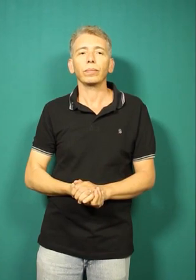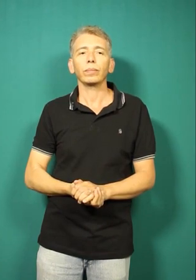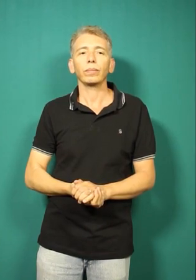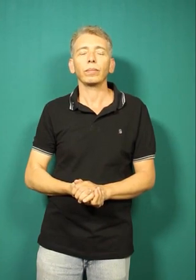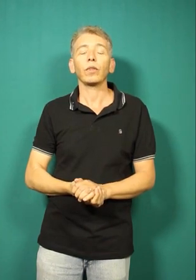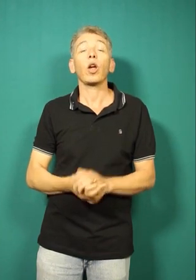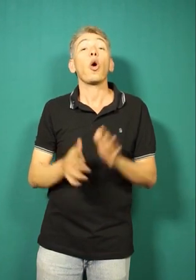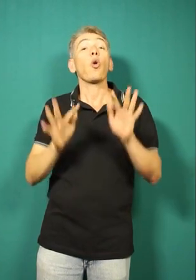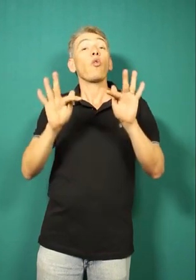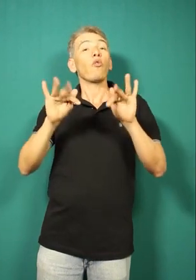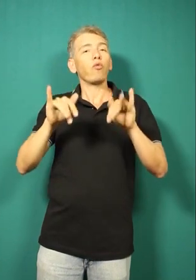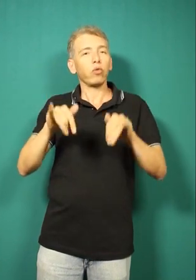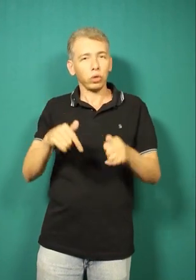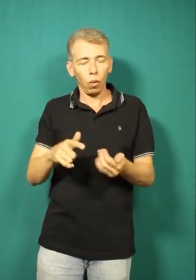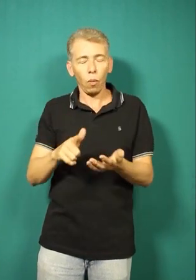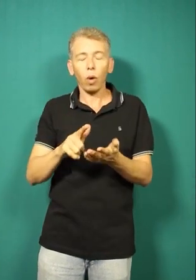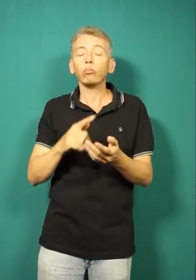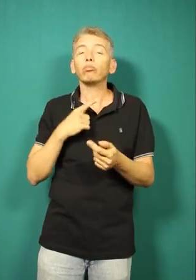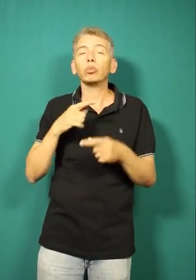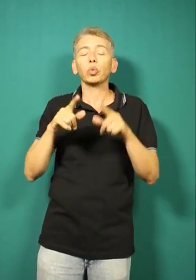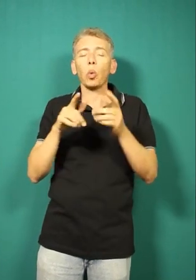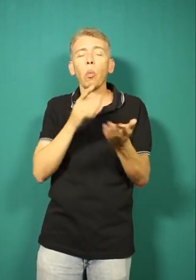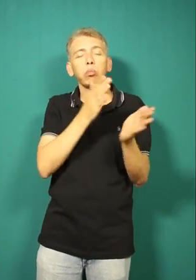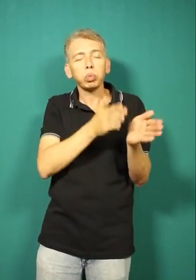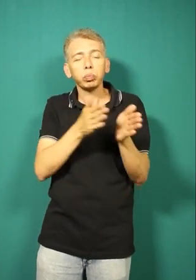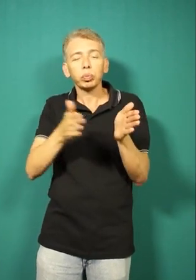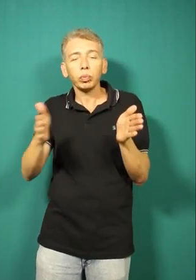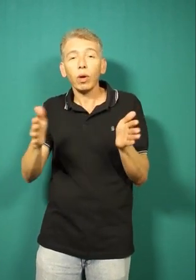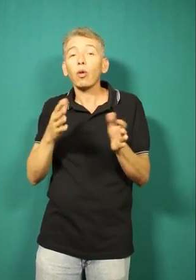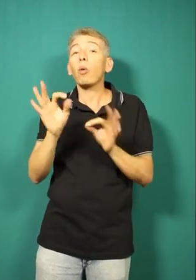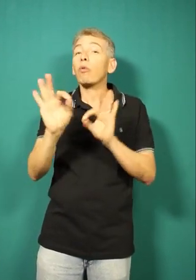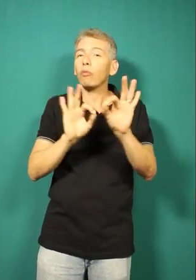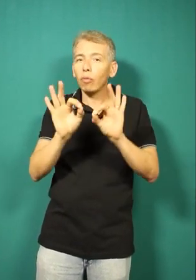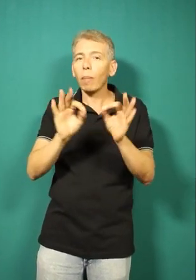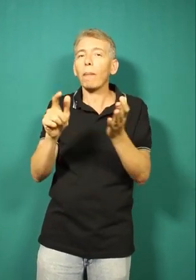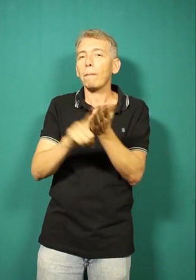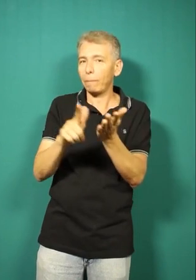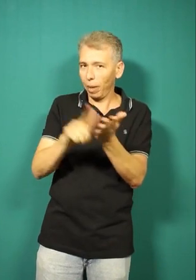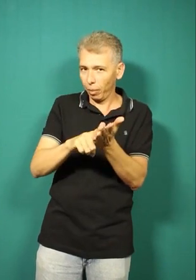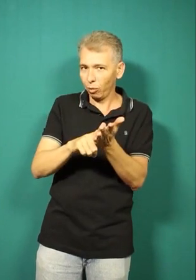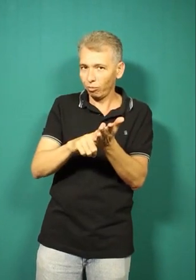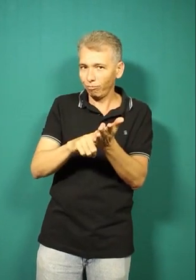The aforementioned steps constitute the paper-making process.